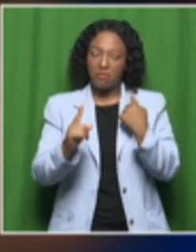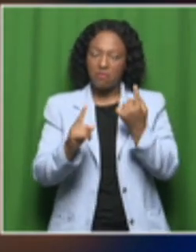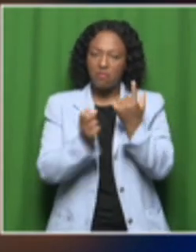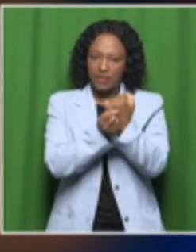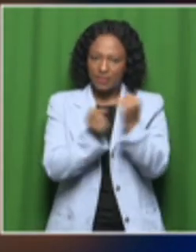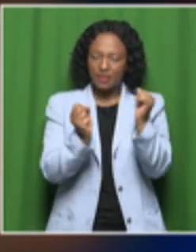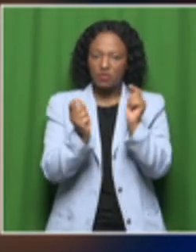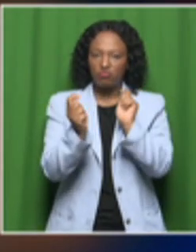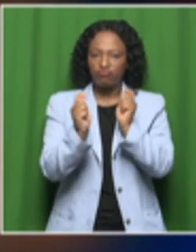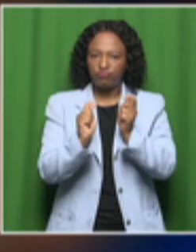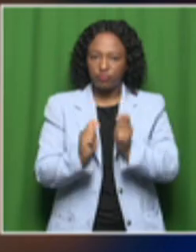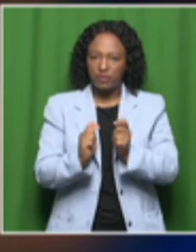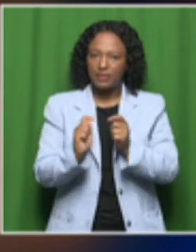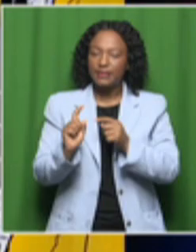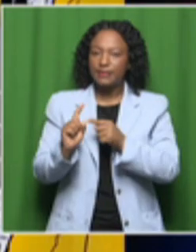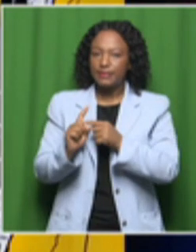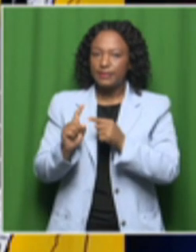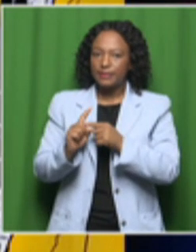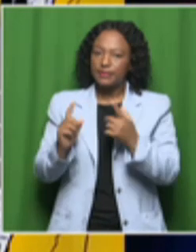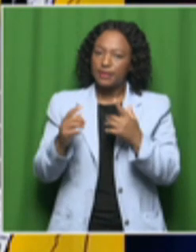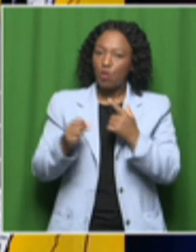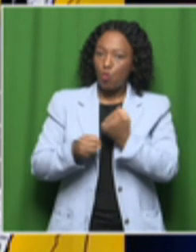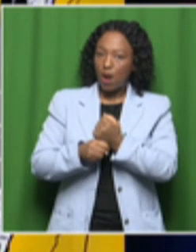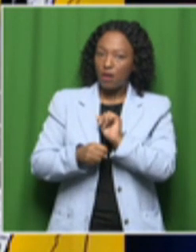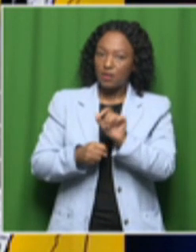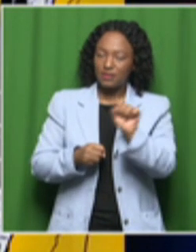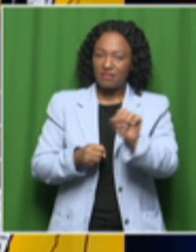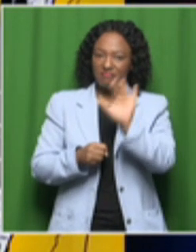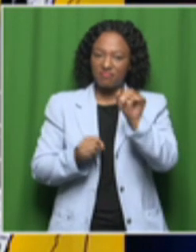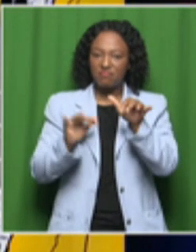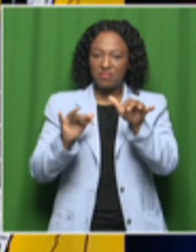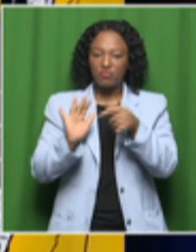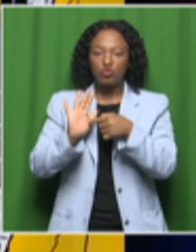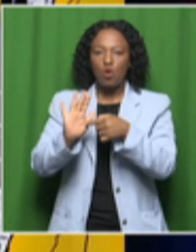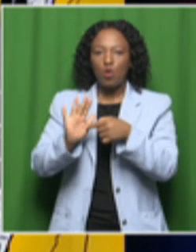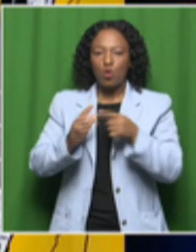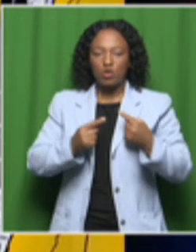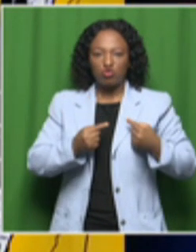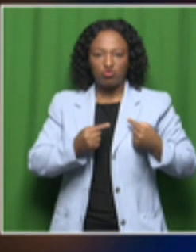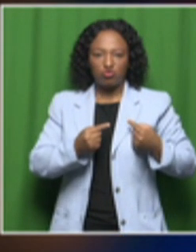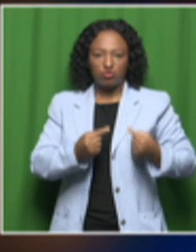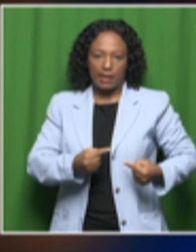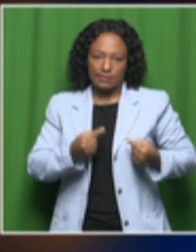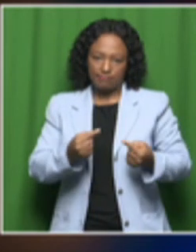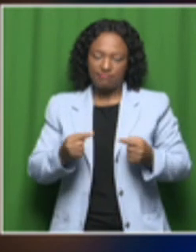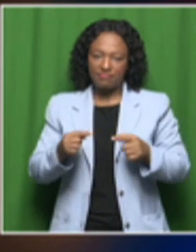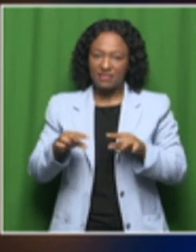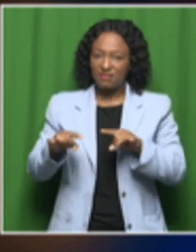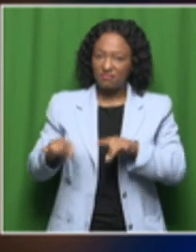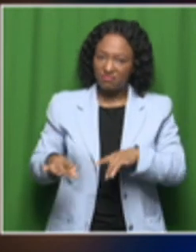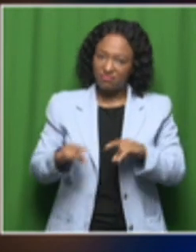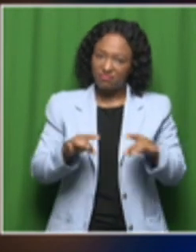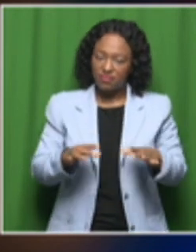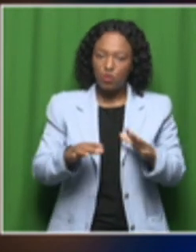reflects the complexities and the realities of life for many South Africans, highlighting the struggles and the resilience of those who continue to navigate